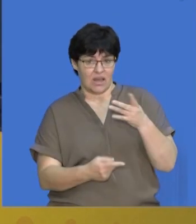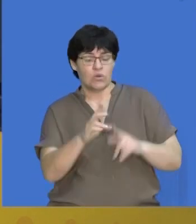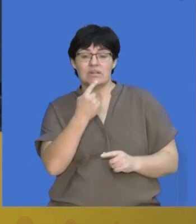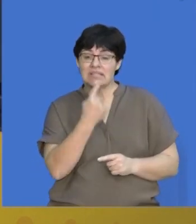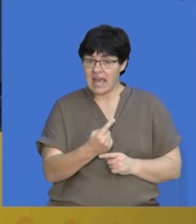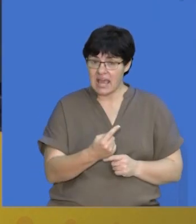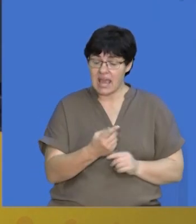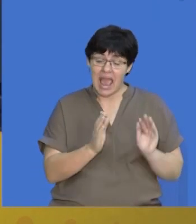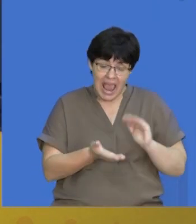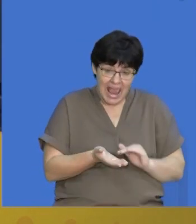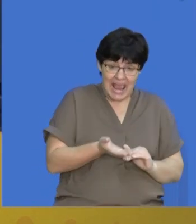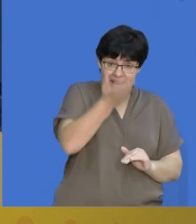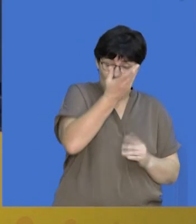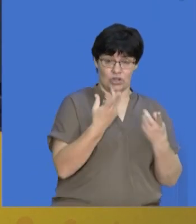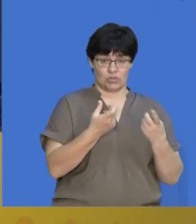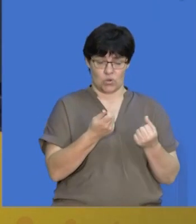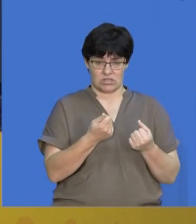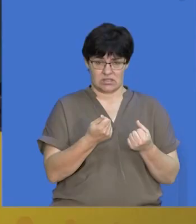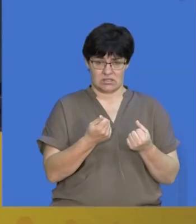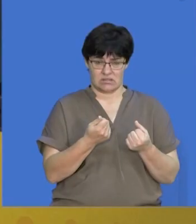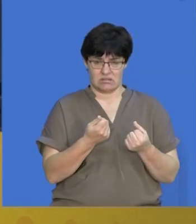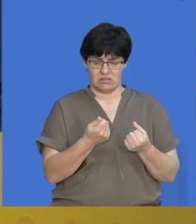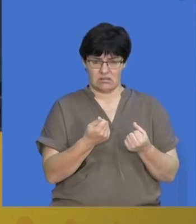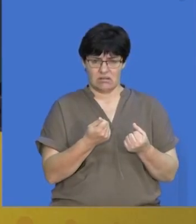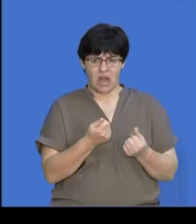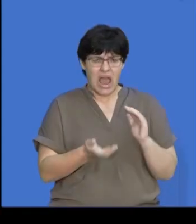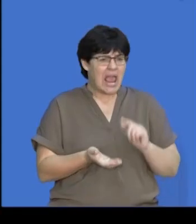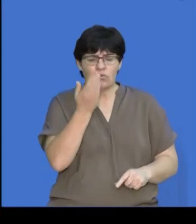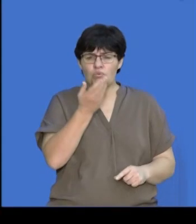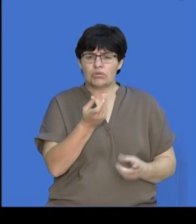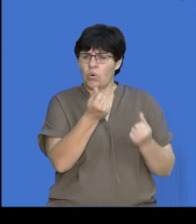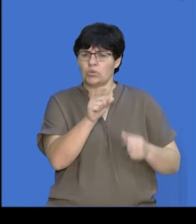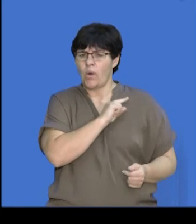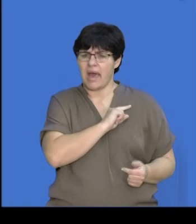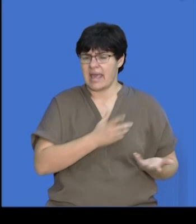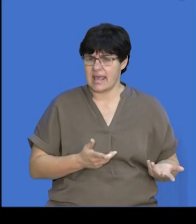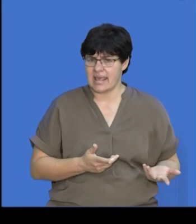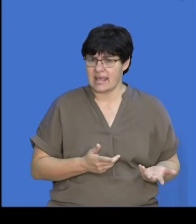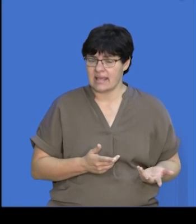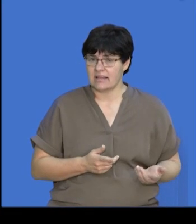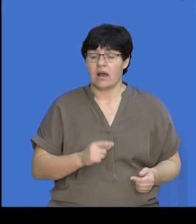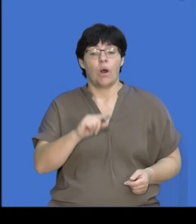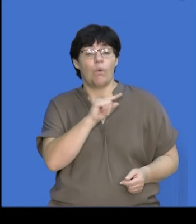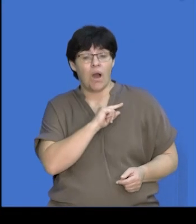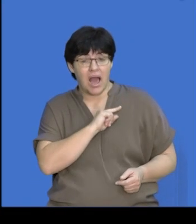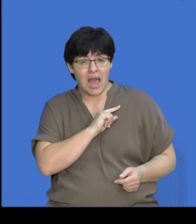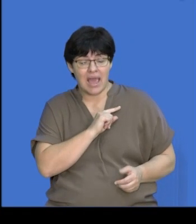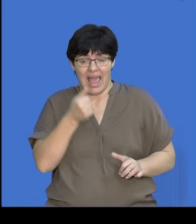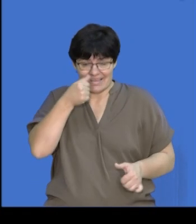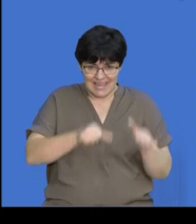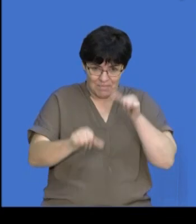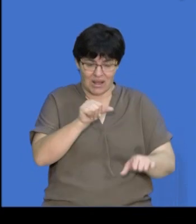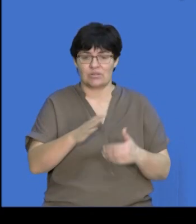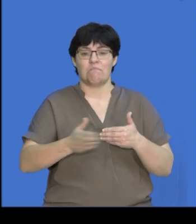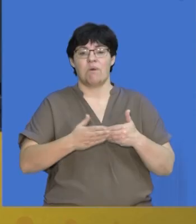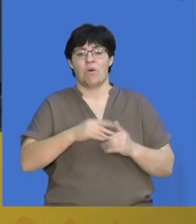to increasing costs. And what will be increasing the costs? The increased use of chemicals.